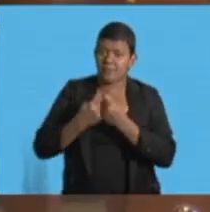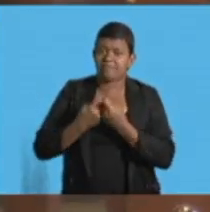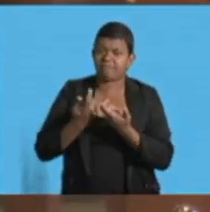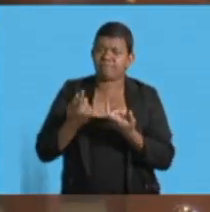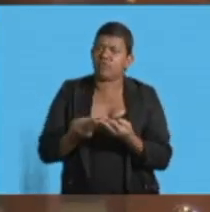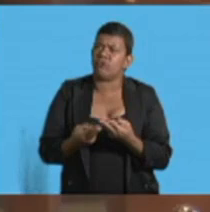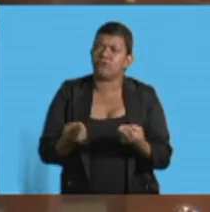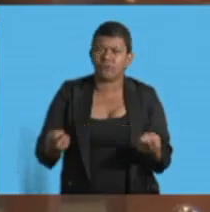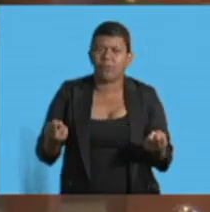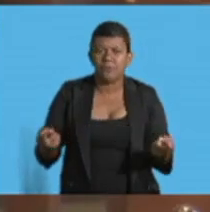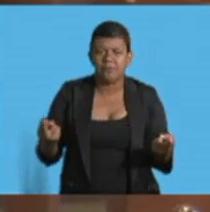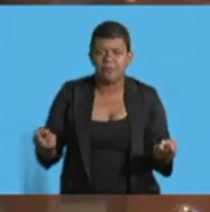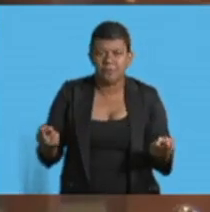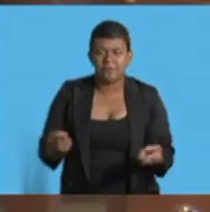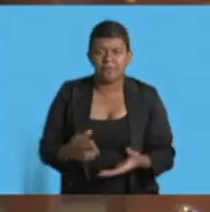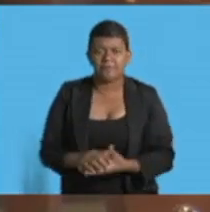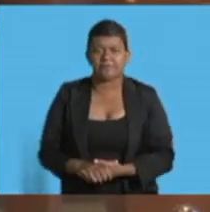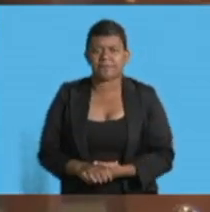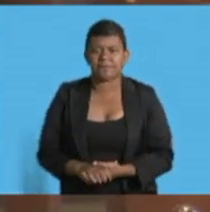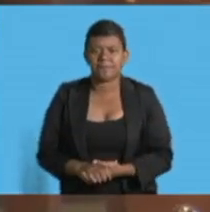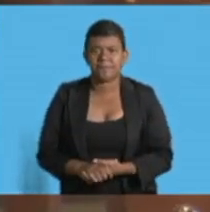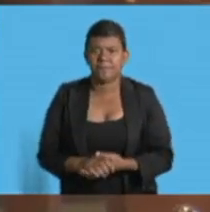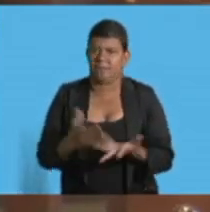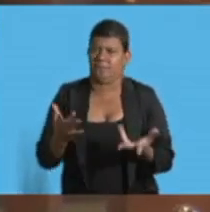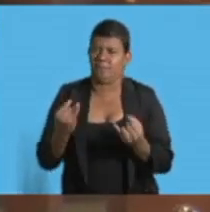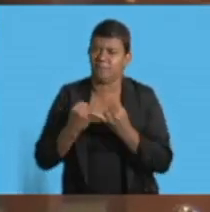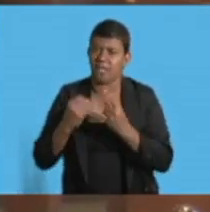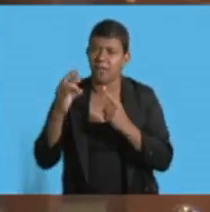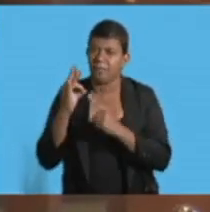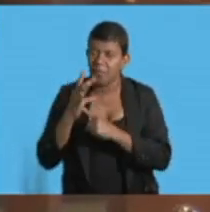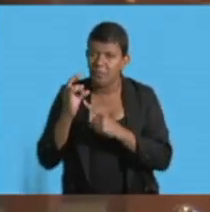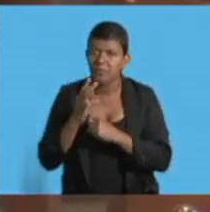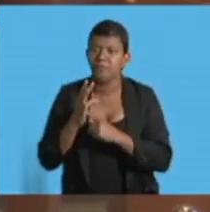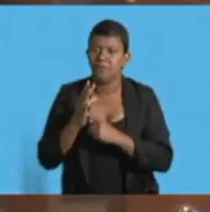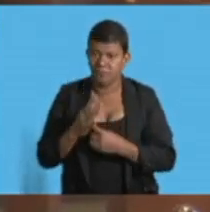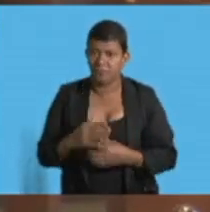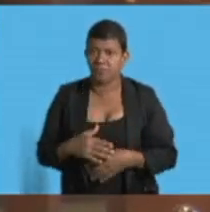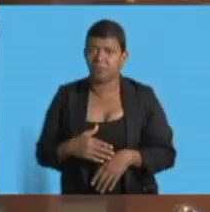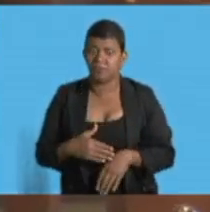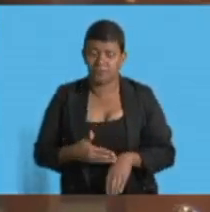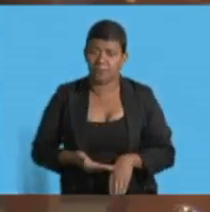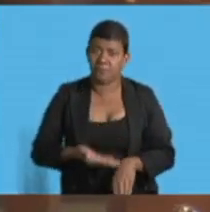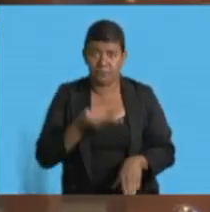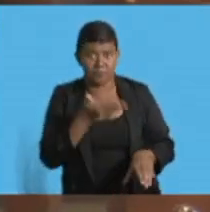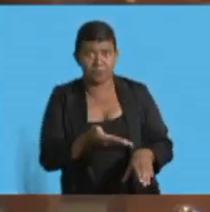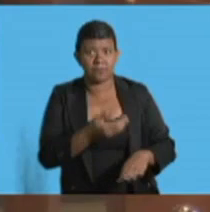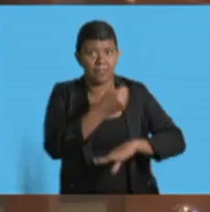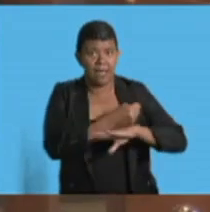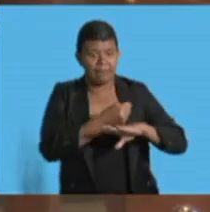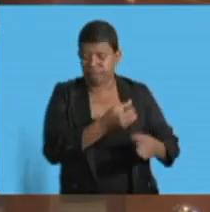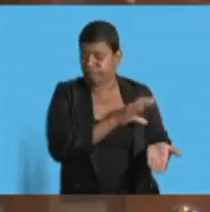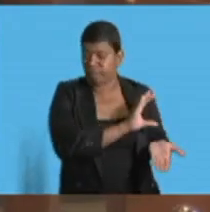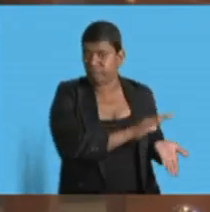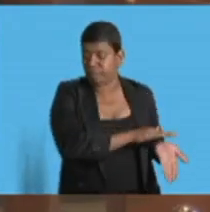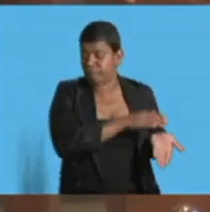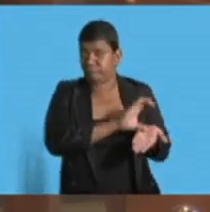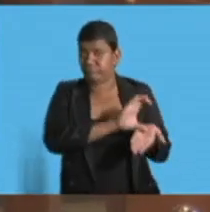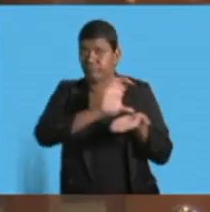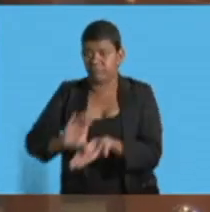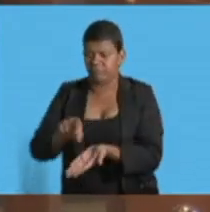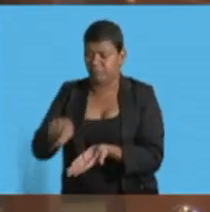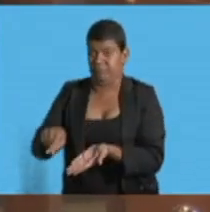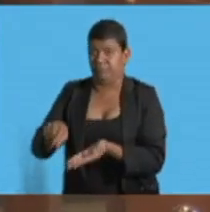Madam Speaker, it is therefore crucial to provide all Fiji families the